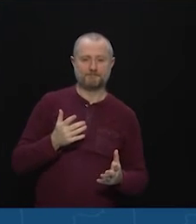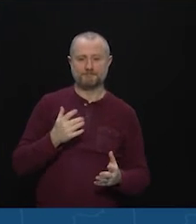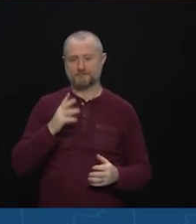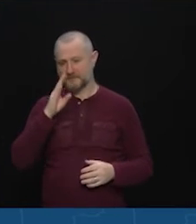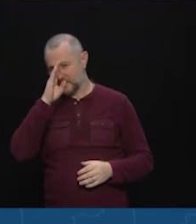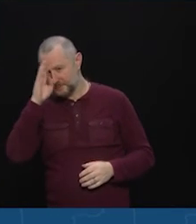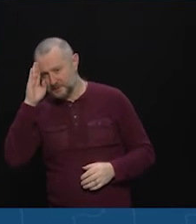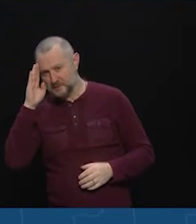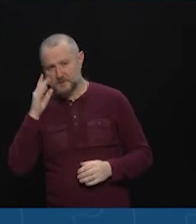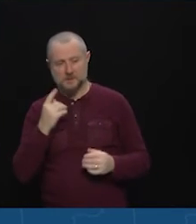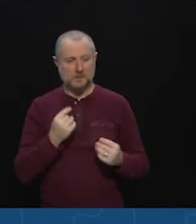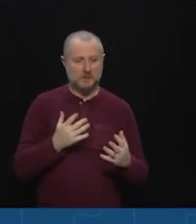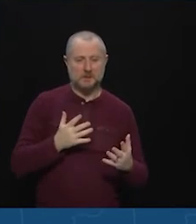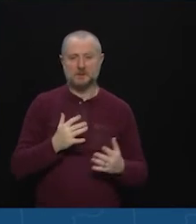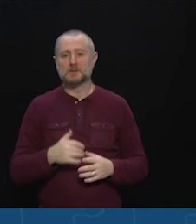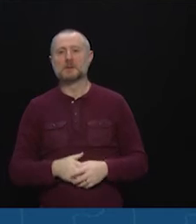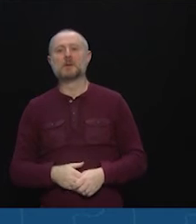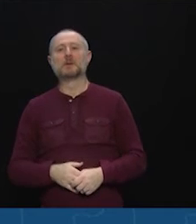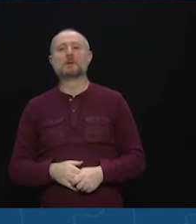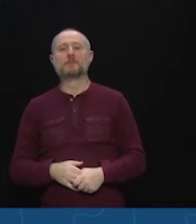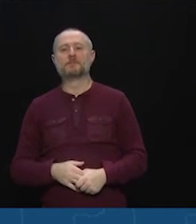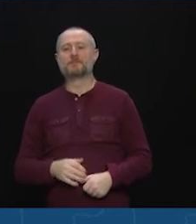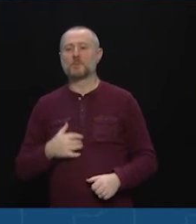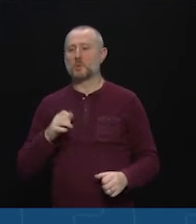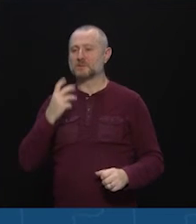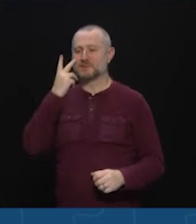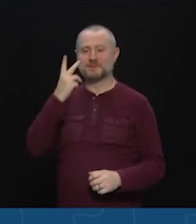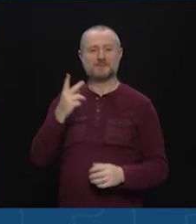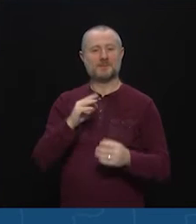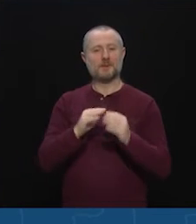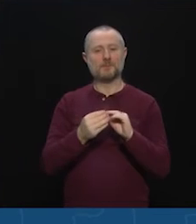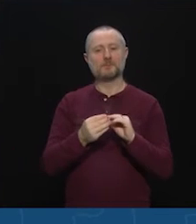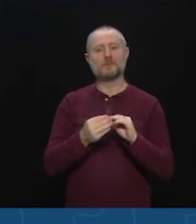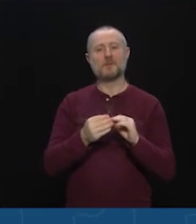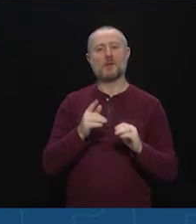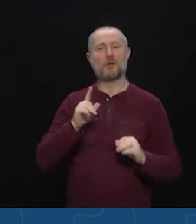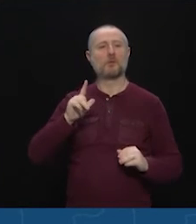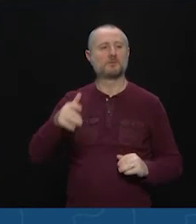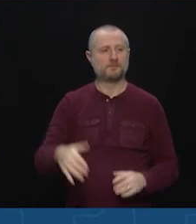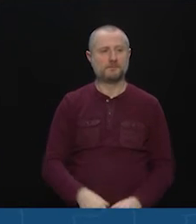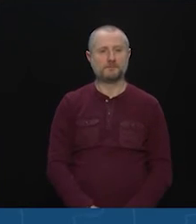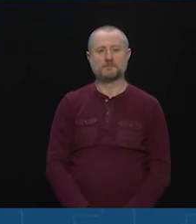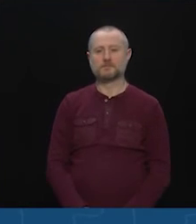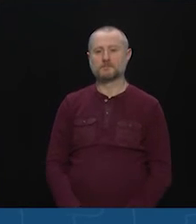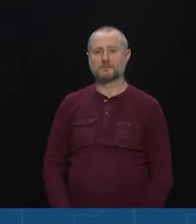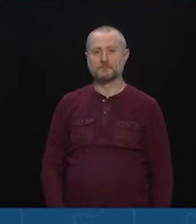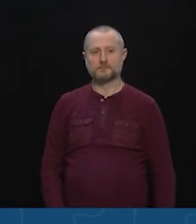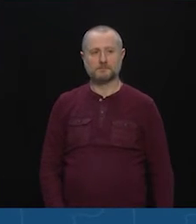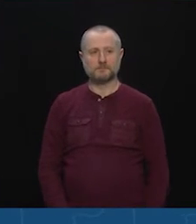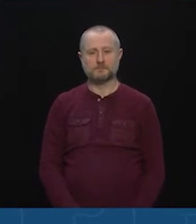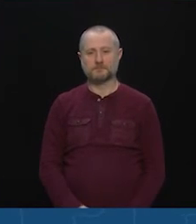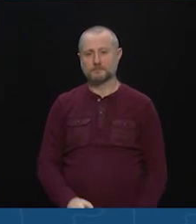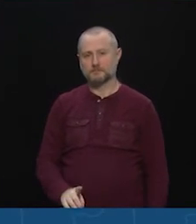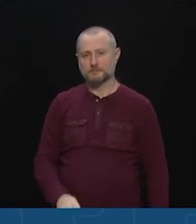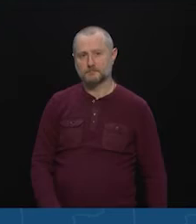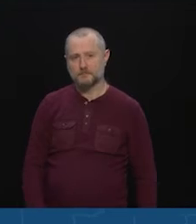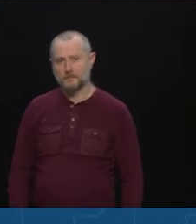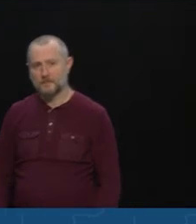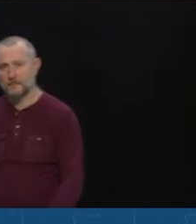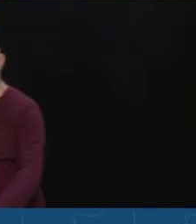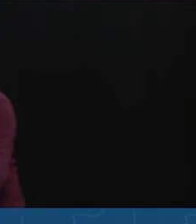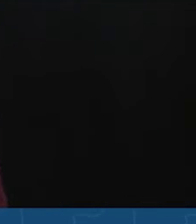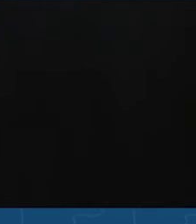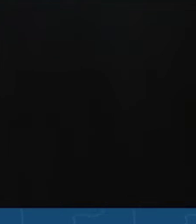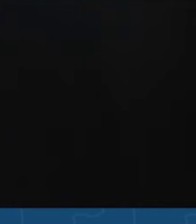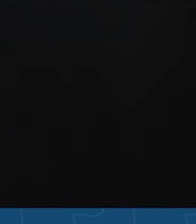couple days, up to a week or two later, and we saw a huge spike in hospitalizations. But because we were ready, we prepared for it,